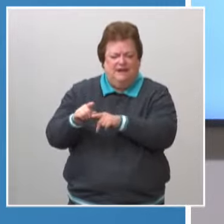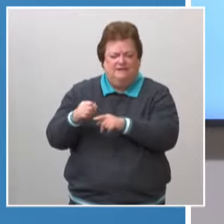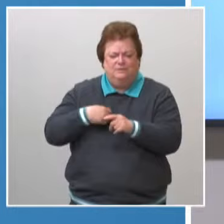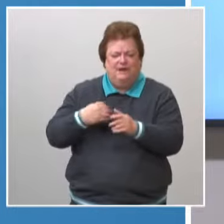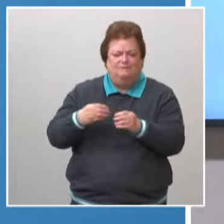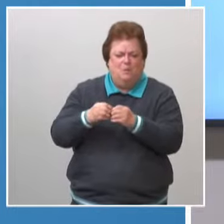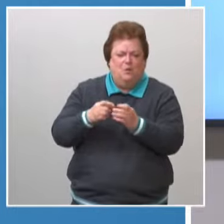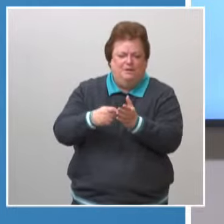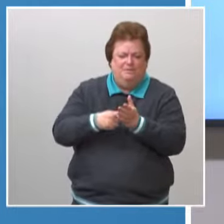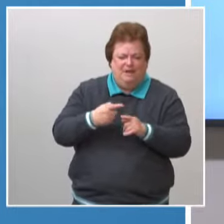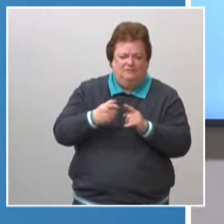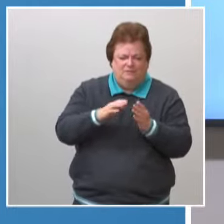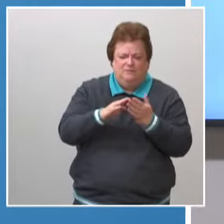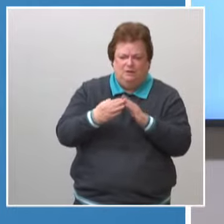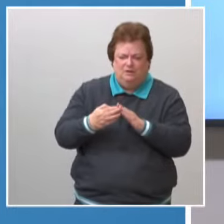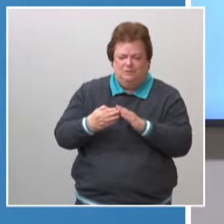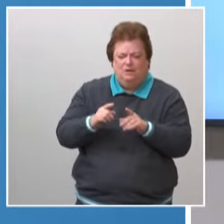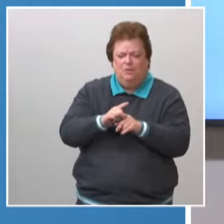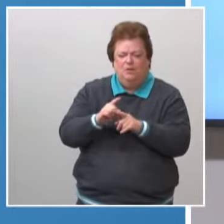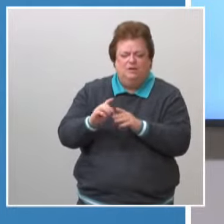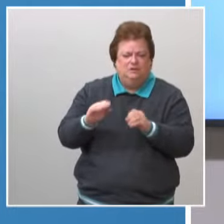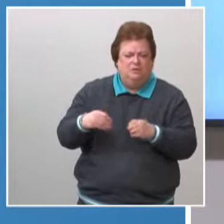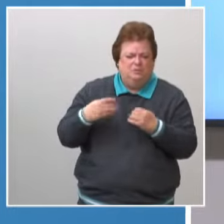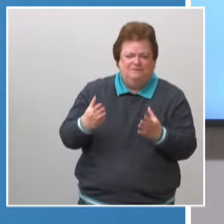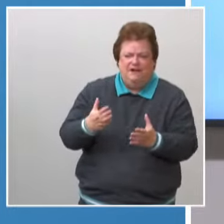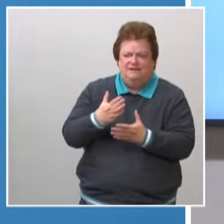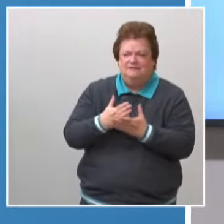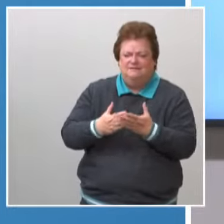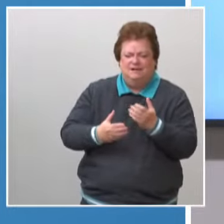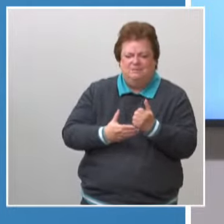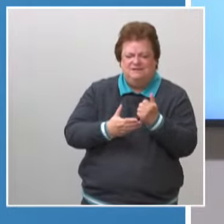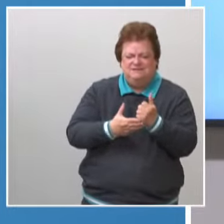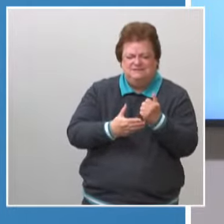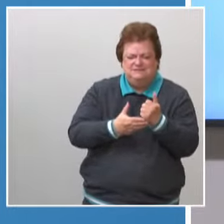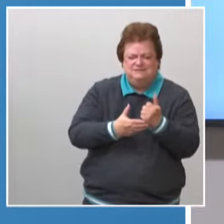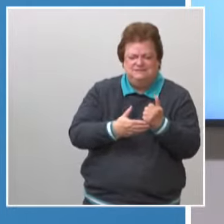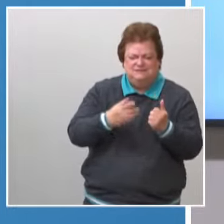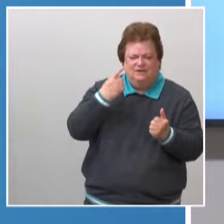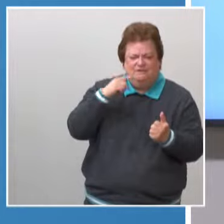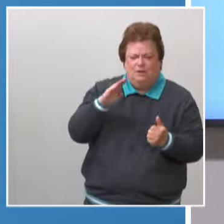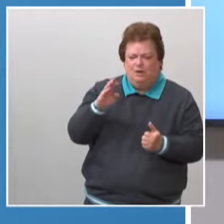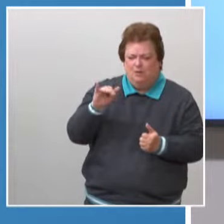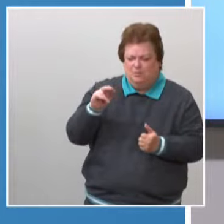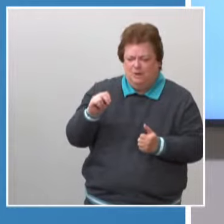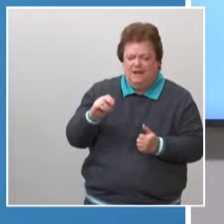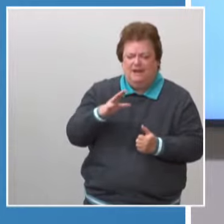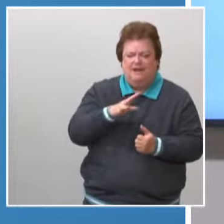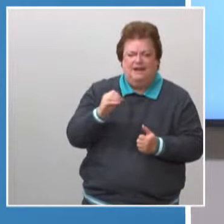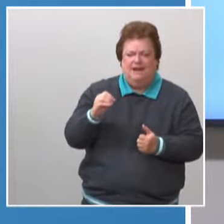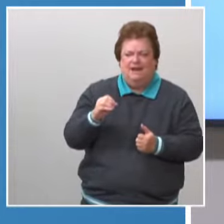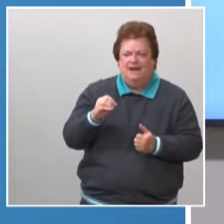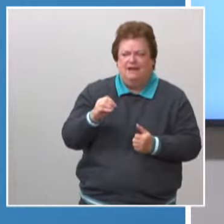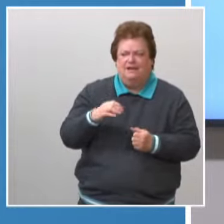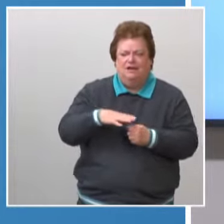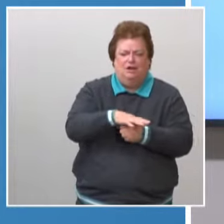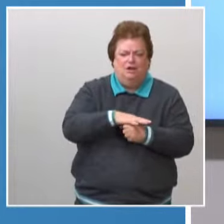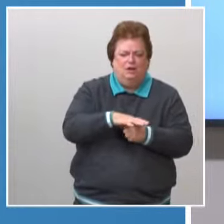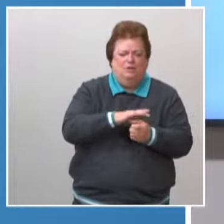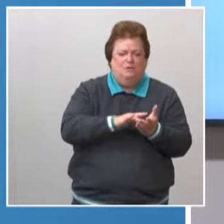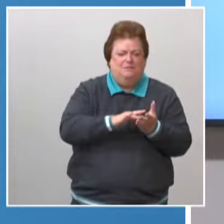demand. We're also providing some assistance to Brian and some of our local